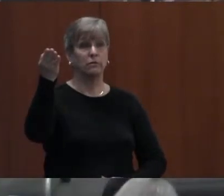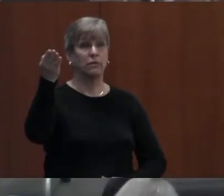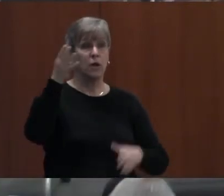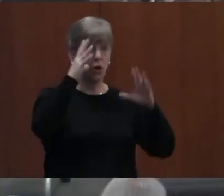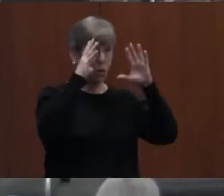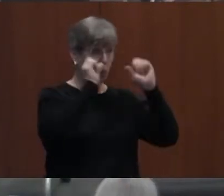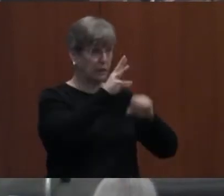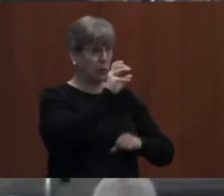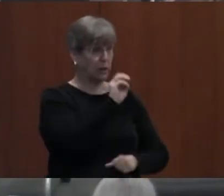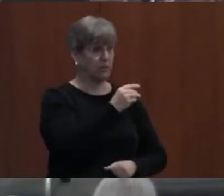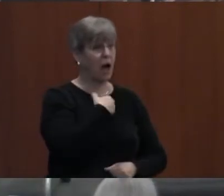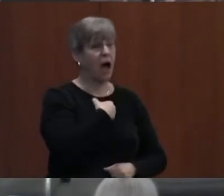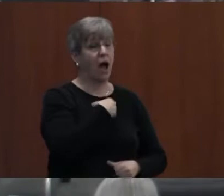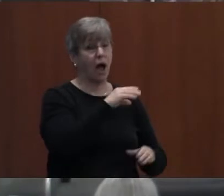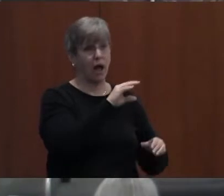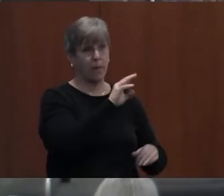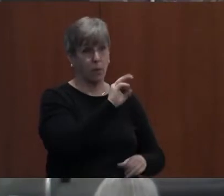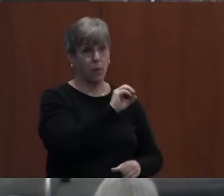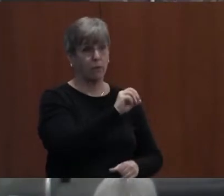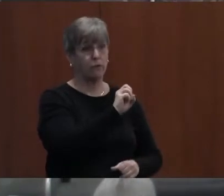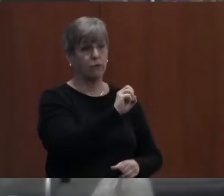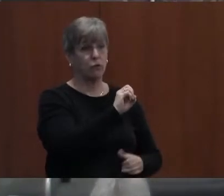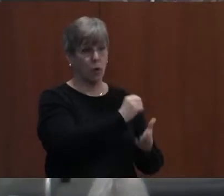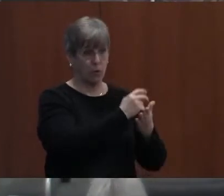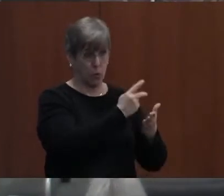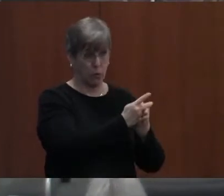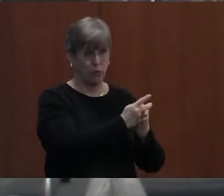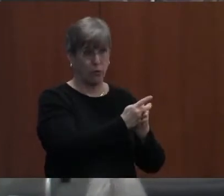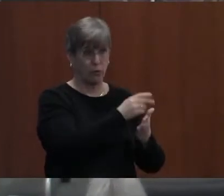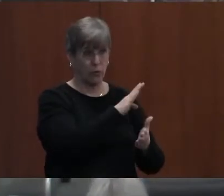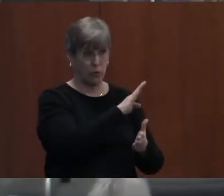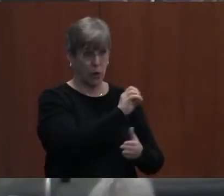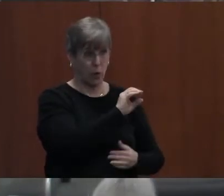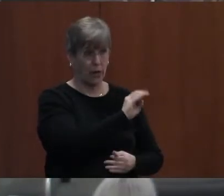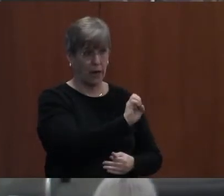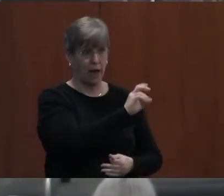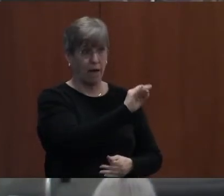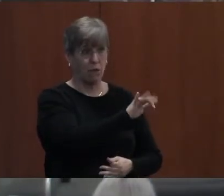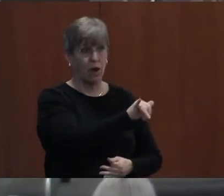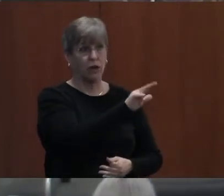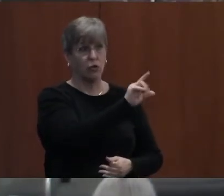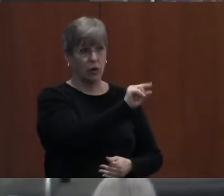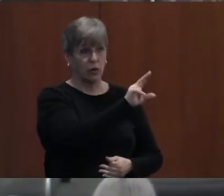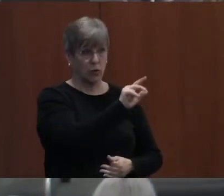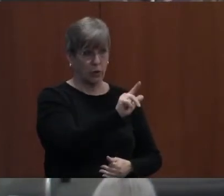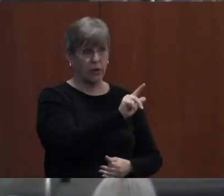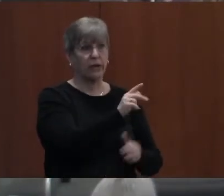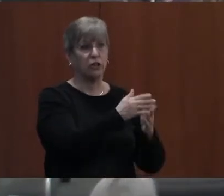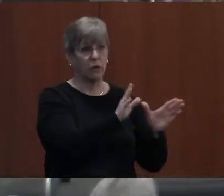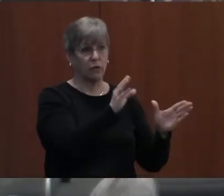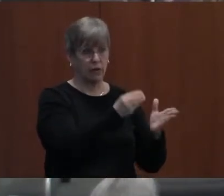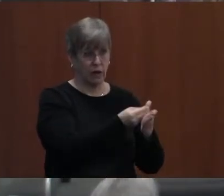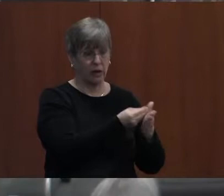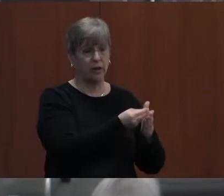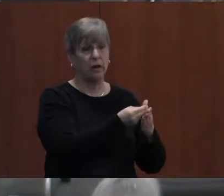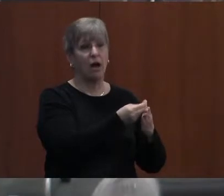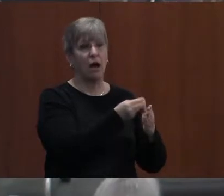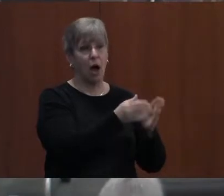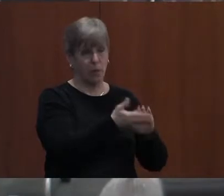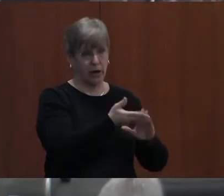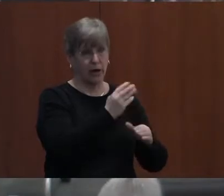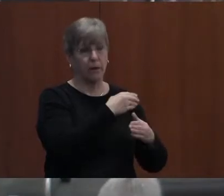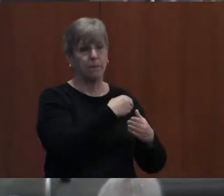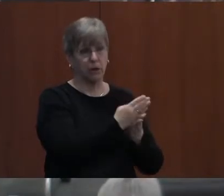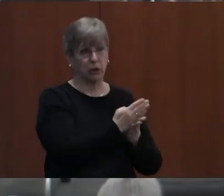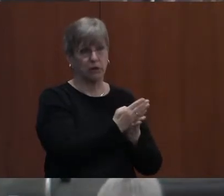President Williams, I move to approve the Board of Education's FY 2023 general fund operating budget. Thank you, Mr. Evans.